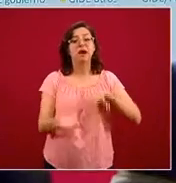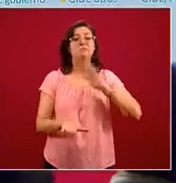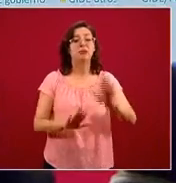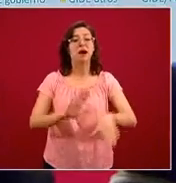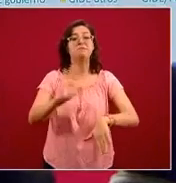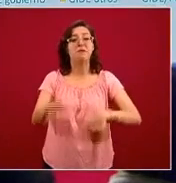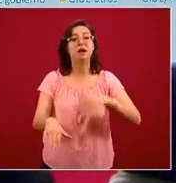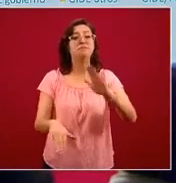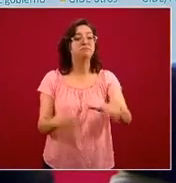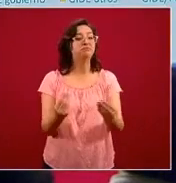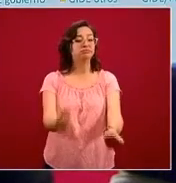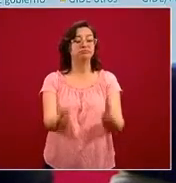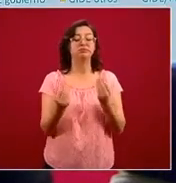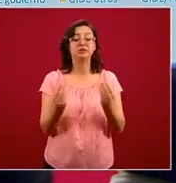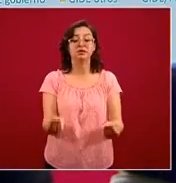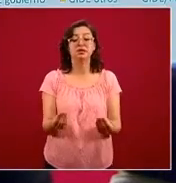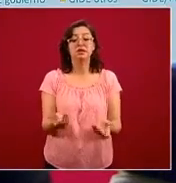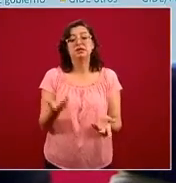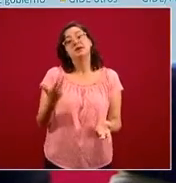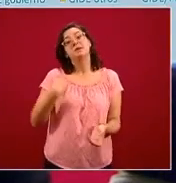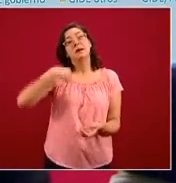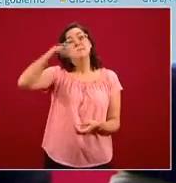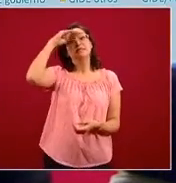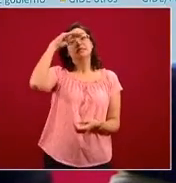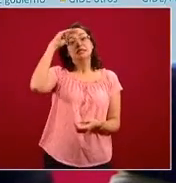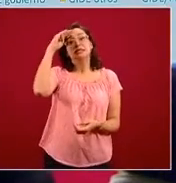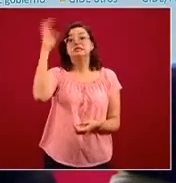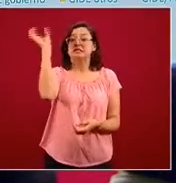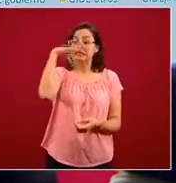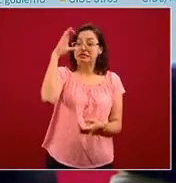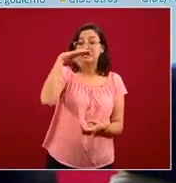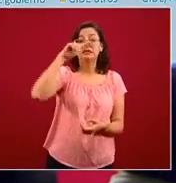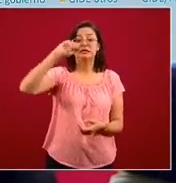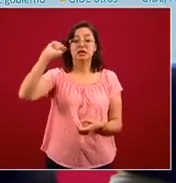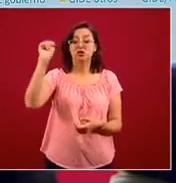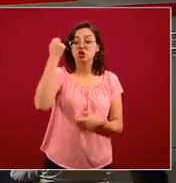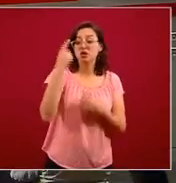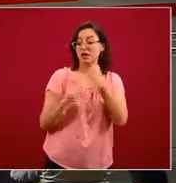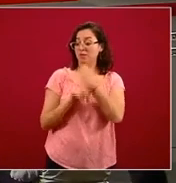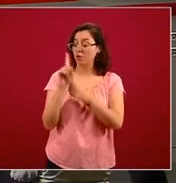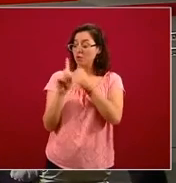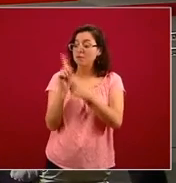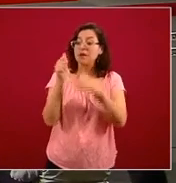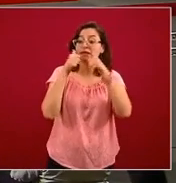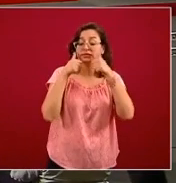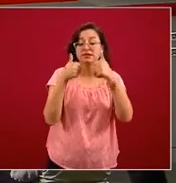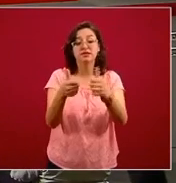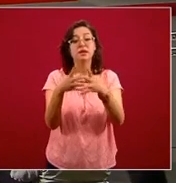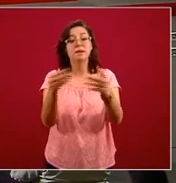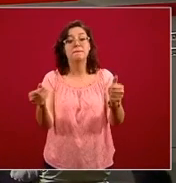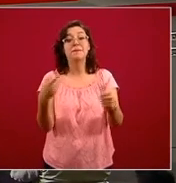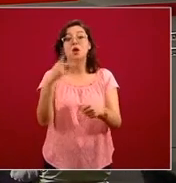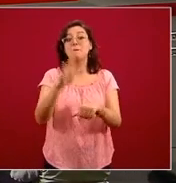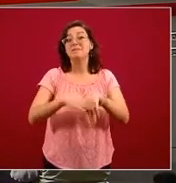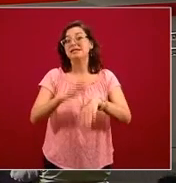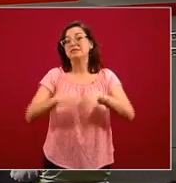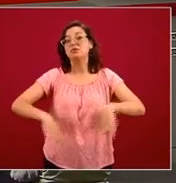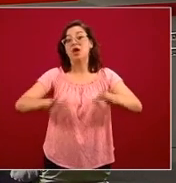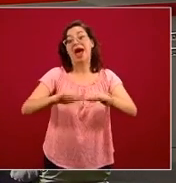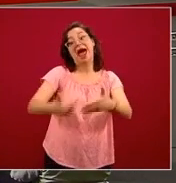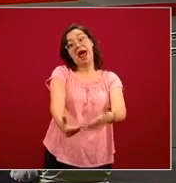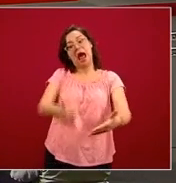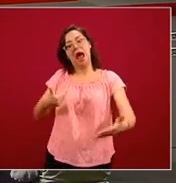there. So we can't just think about science and technology as something that